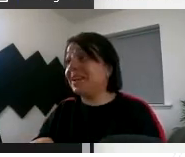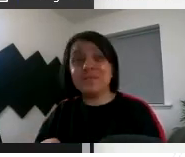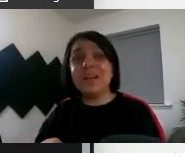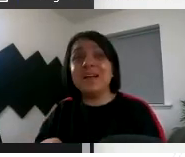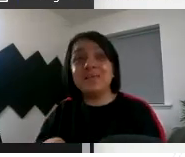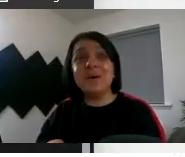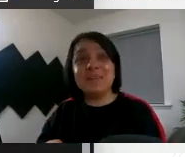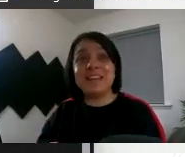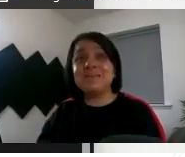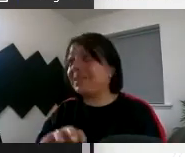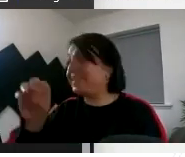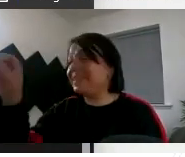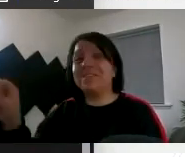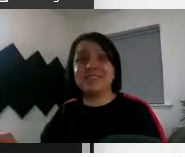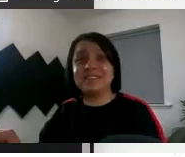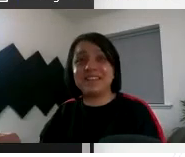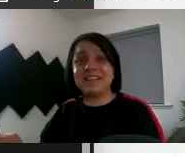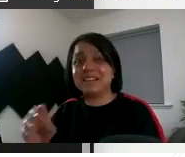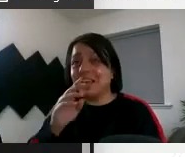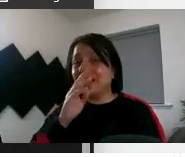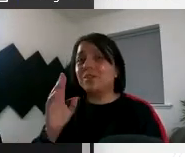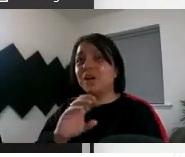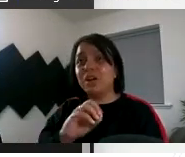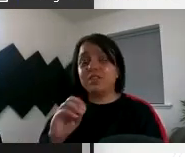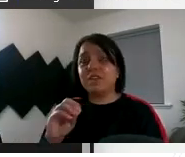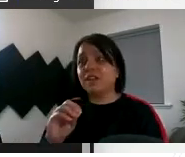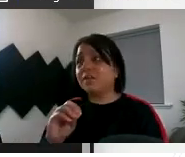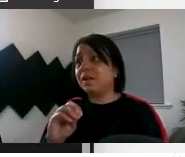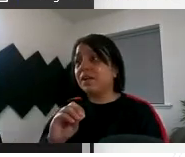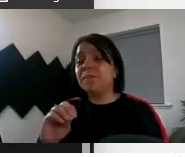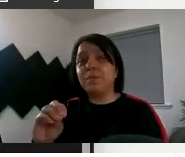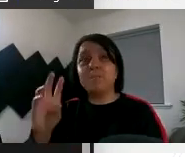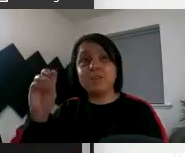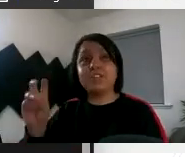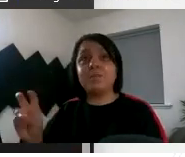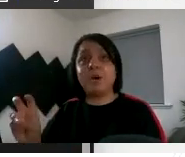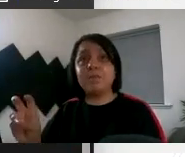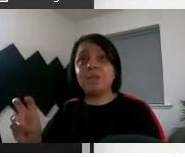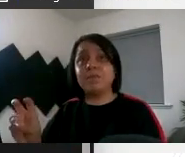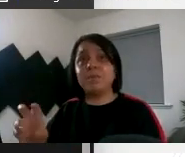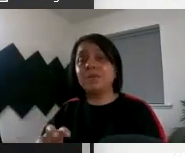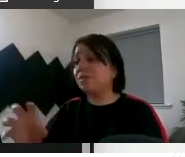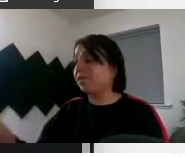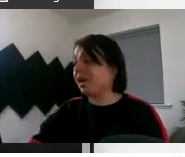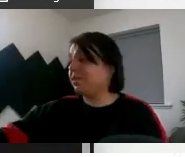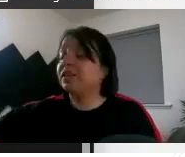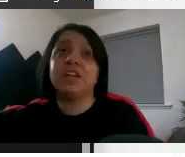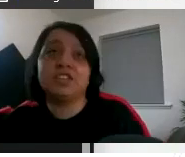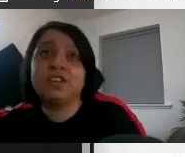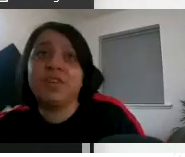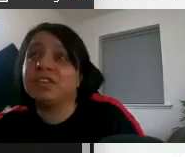understand roadman slang better than the rest of the slangs. So a lot of the British hip hop people